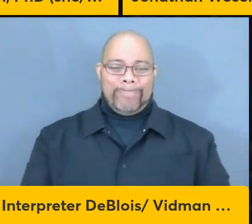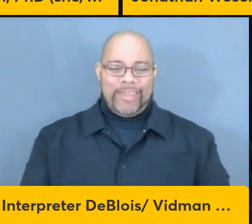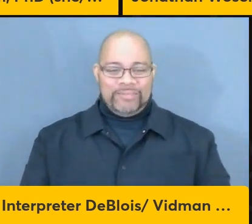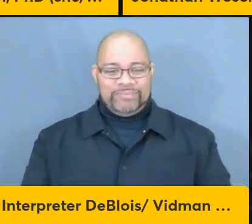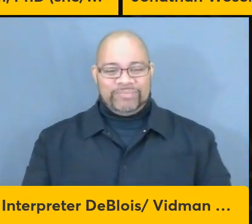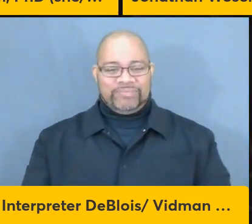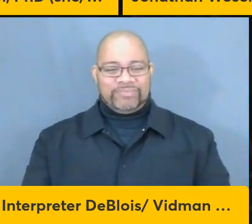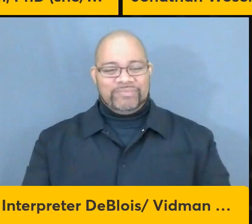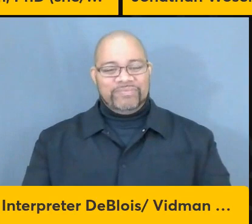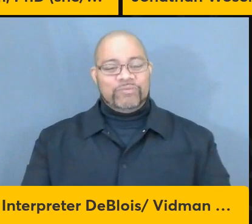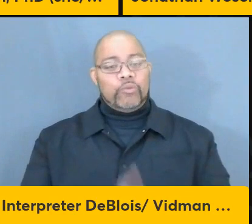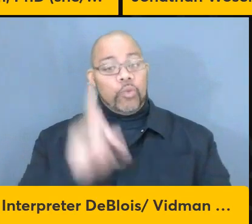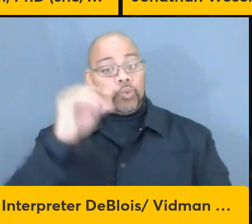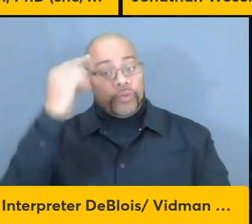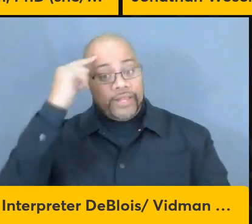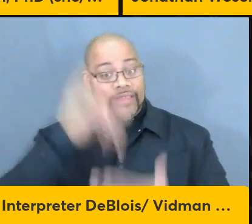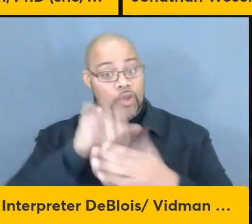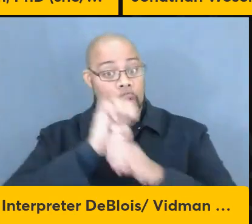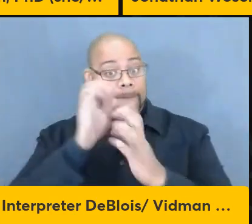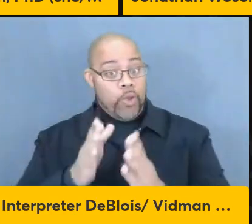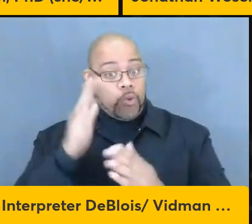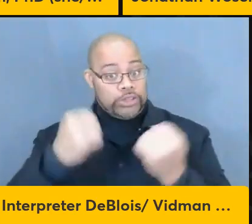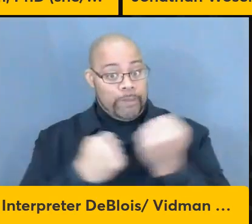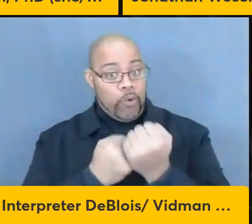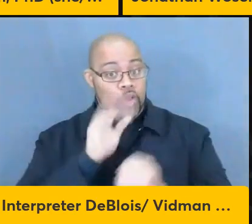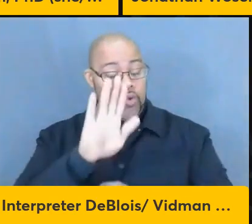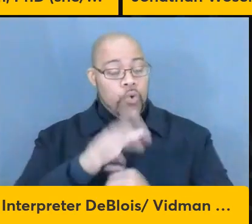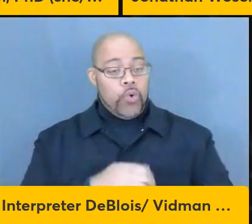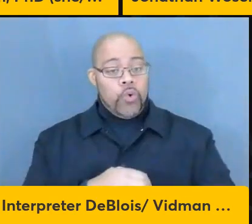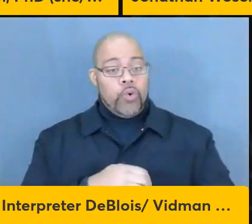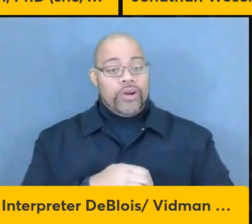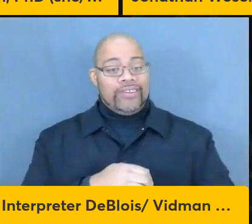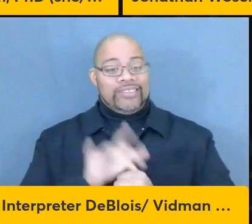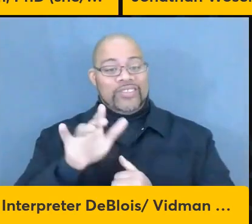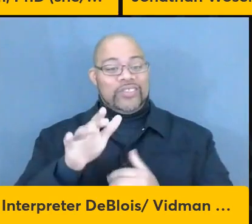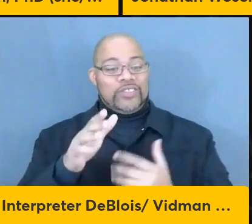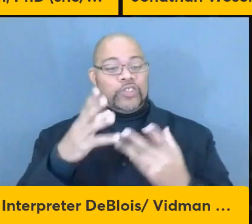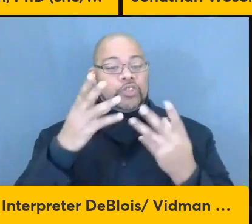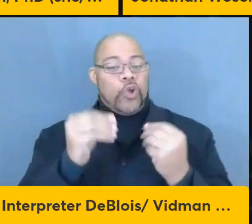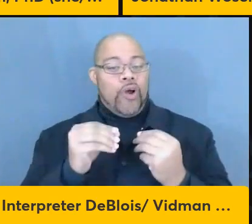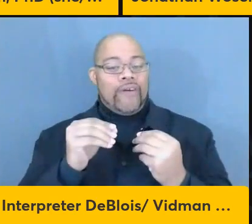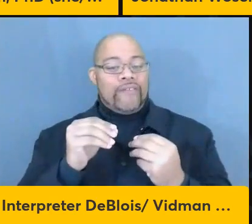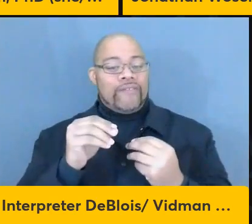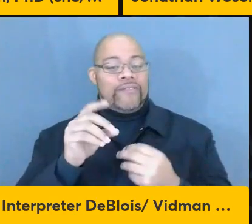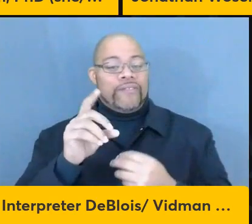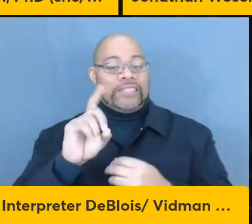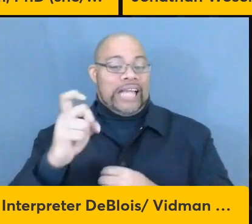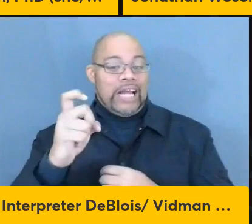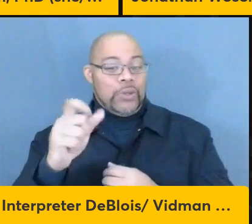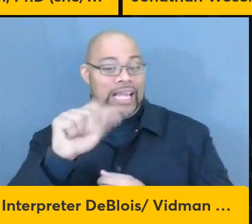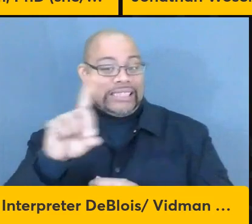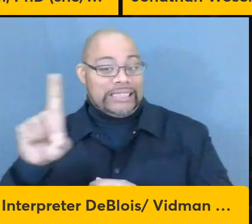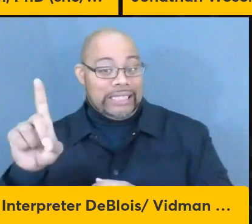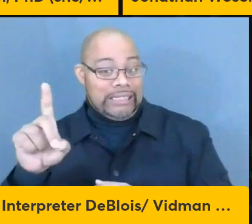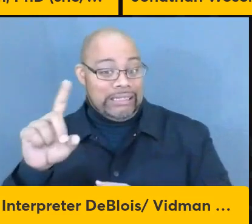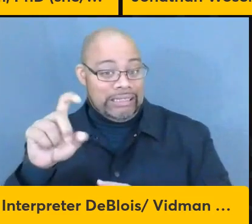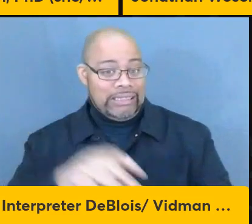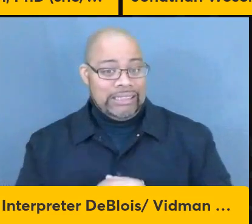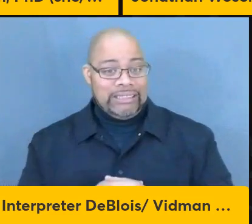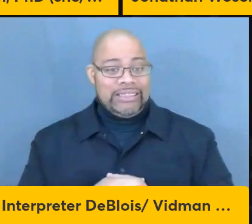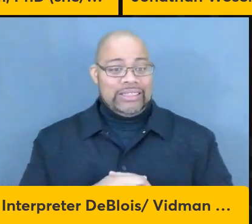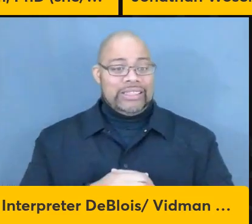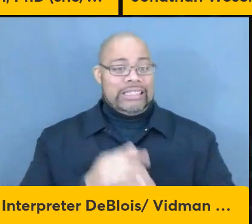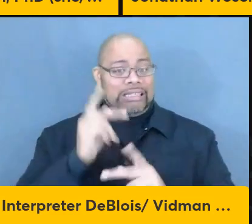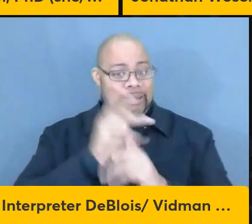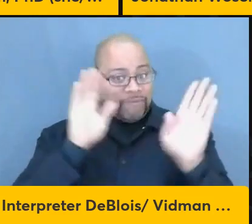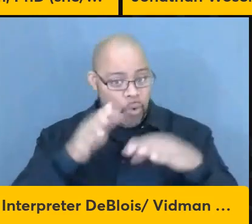That's funny. Well, do you think your employer supports your like self-diagnosed ADD? Like, is it Is he like, "Well, stay